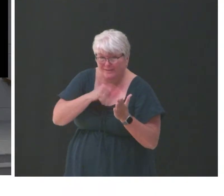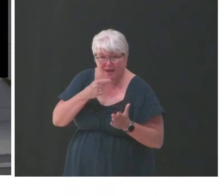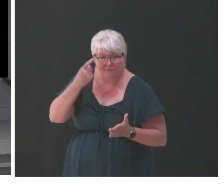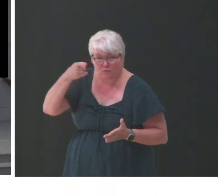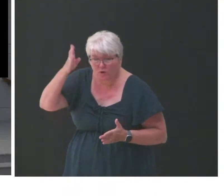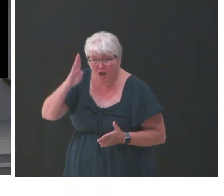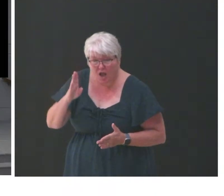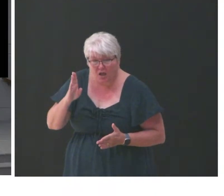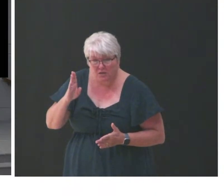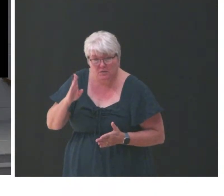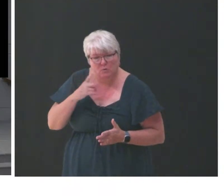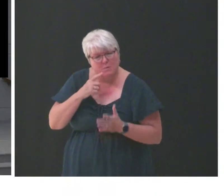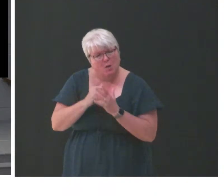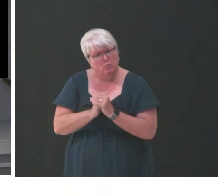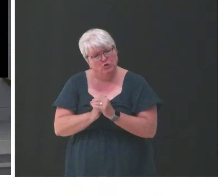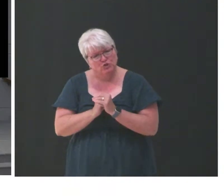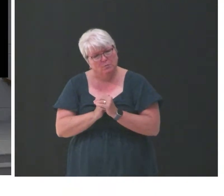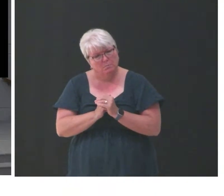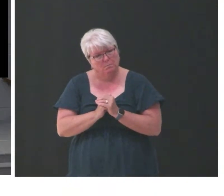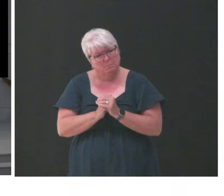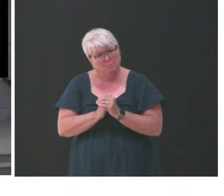God, what about worship?